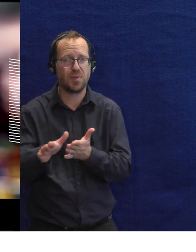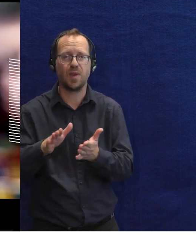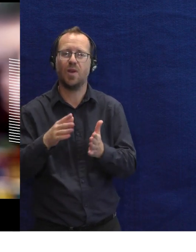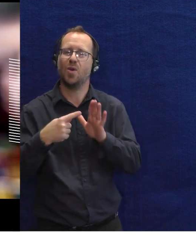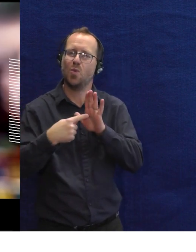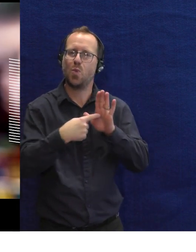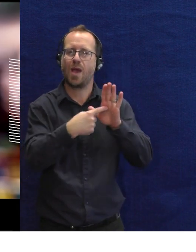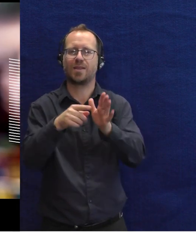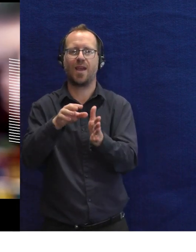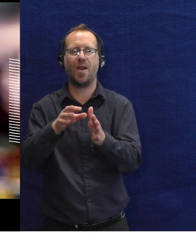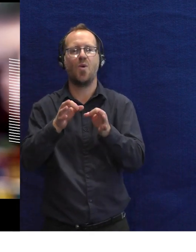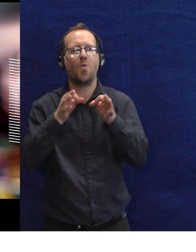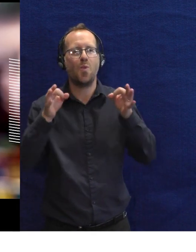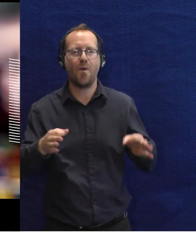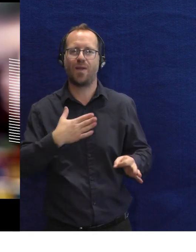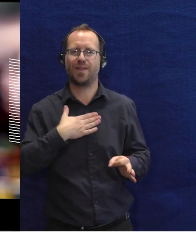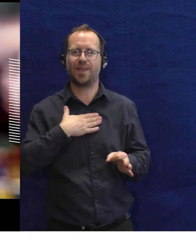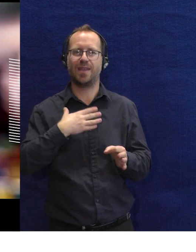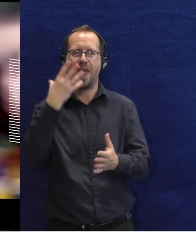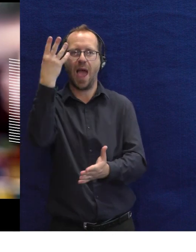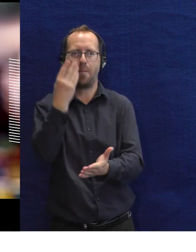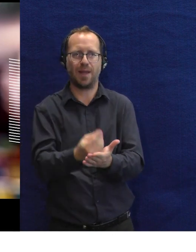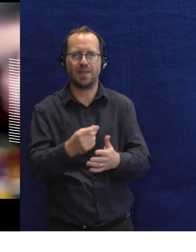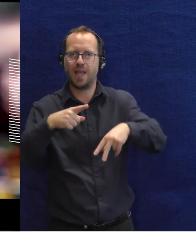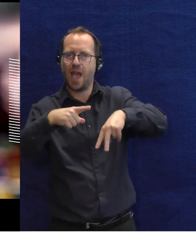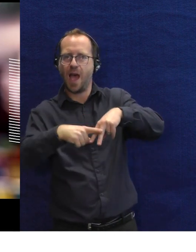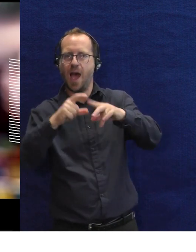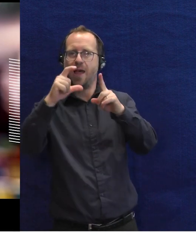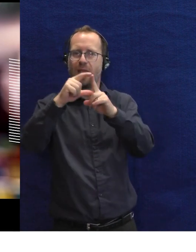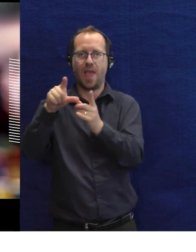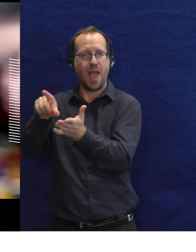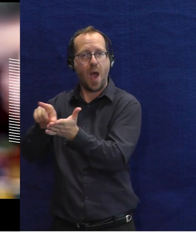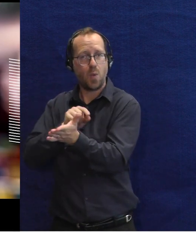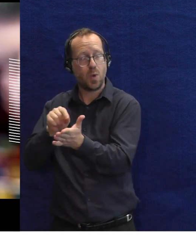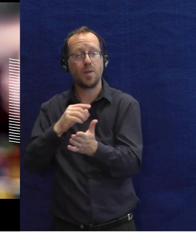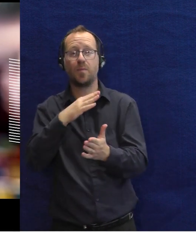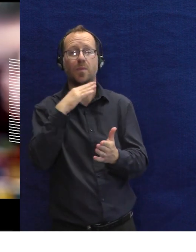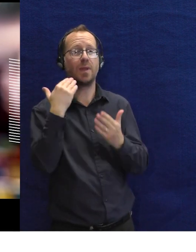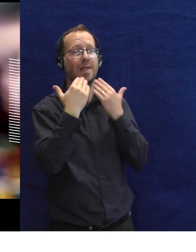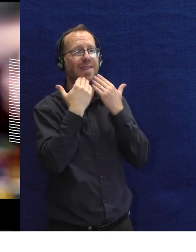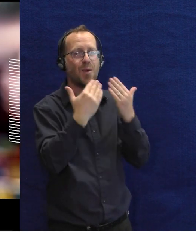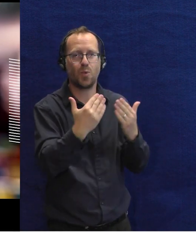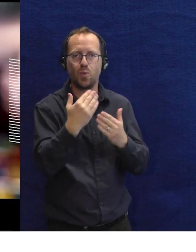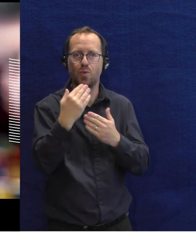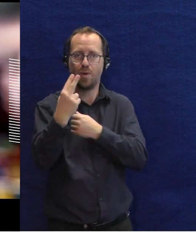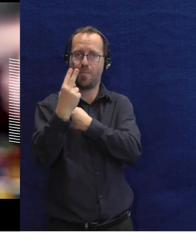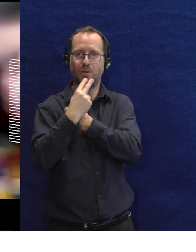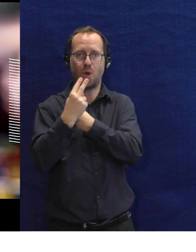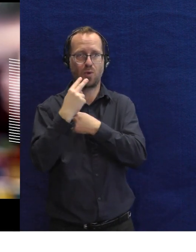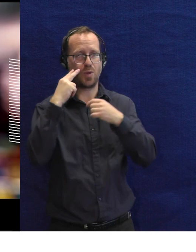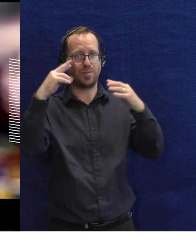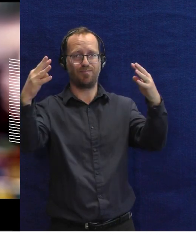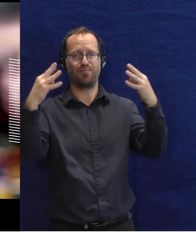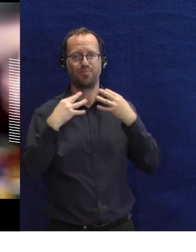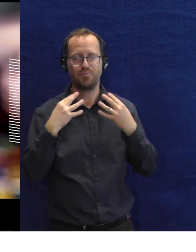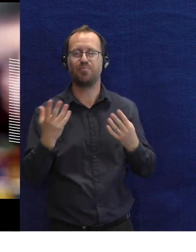Yeah, this was a very short introduction into the application ADauthor. Thank you very much. And